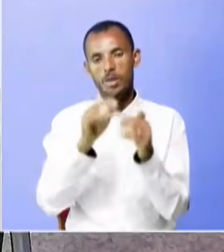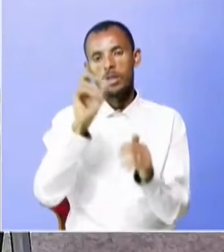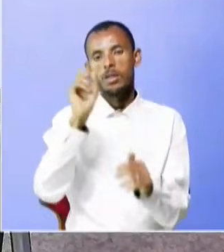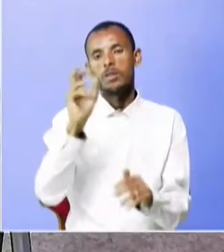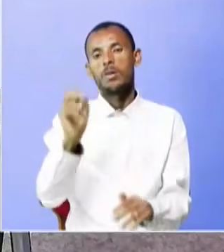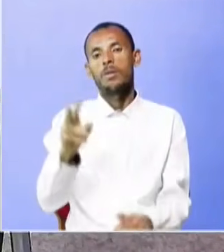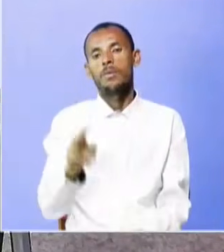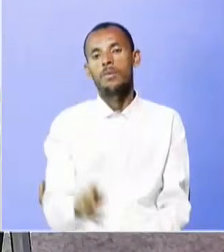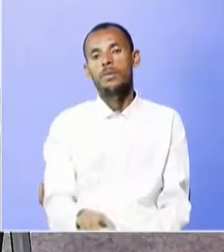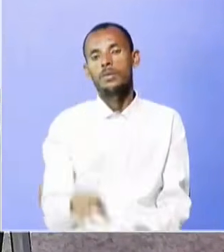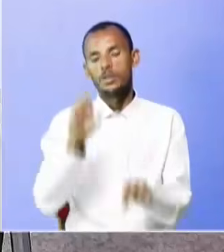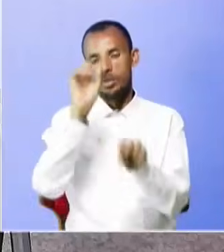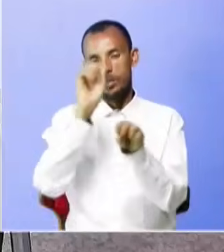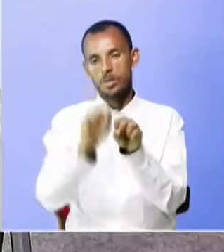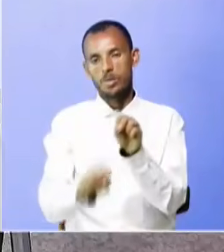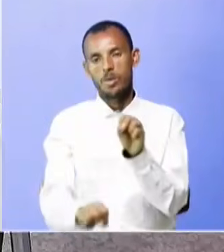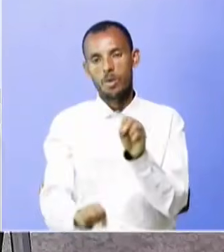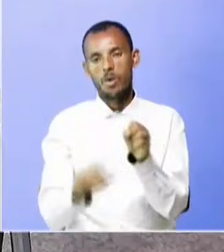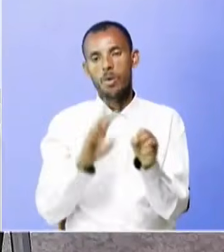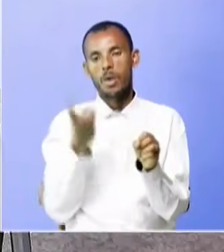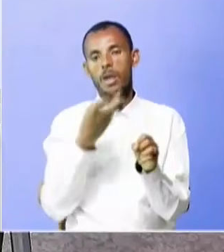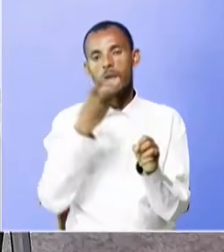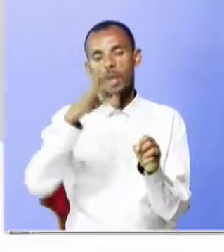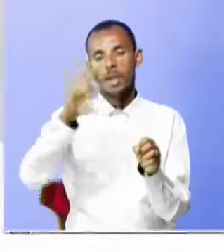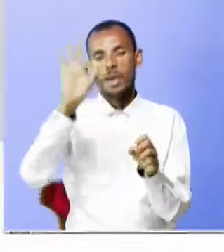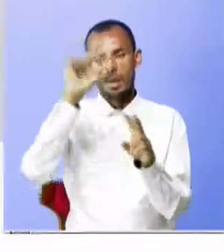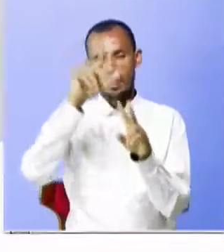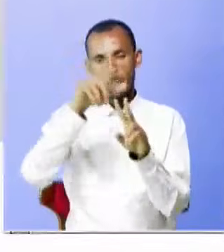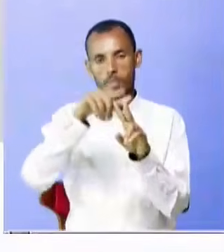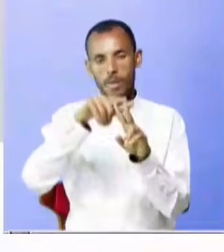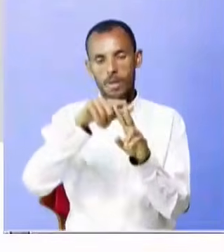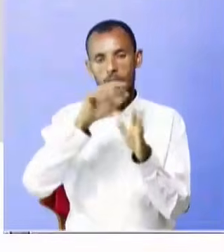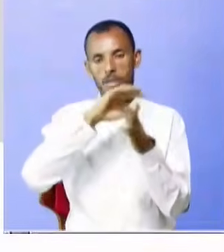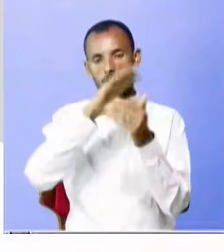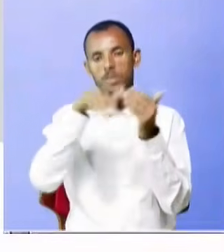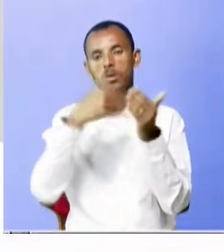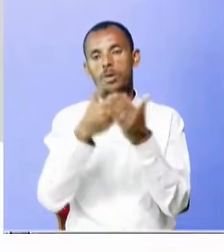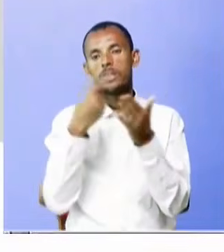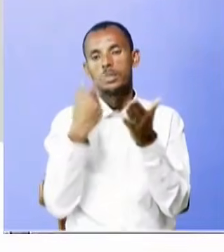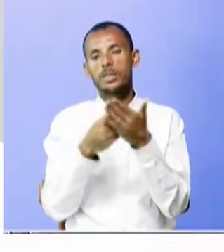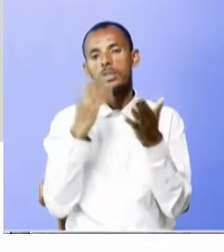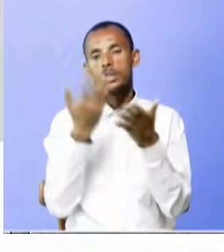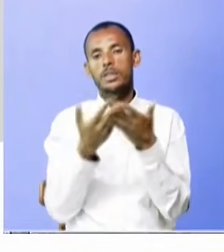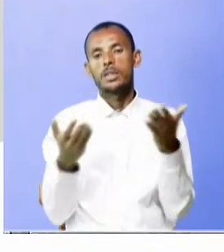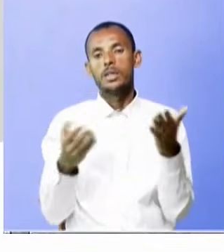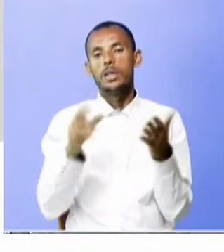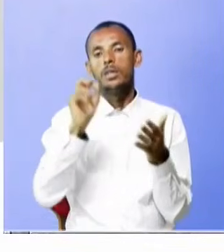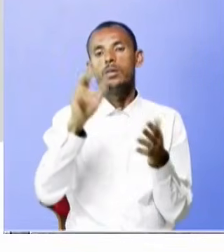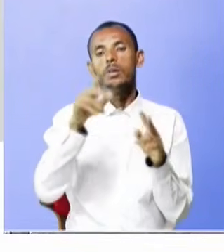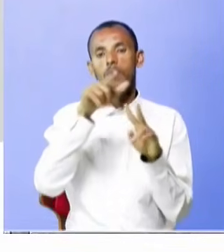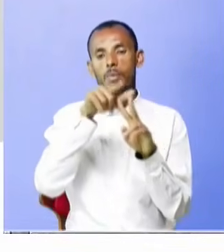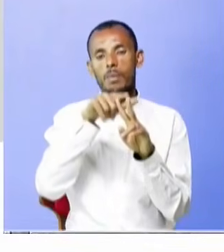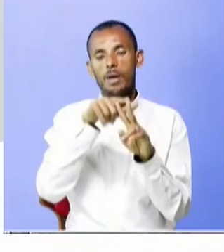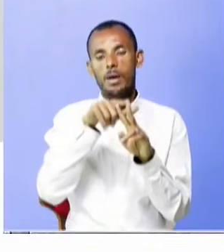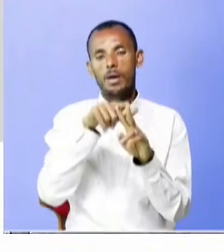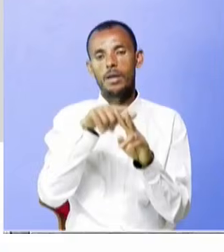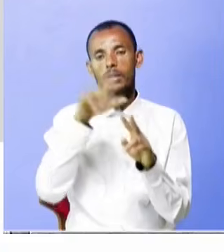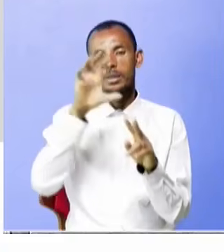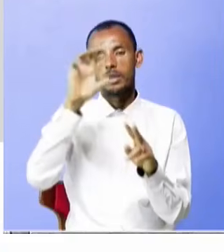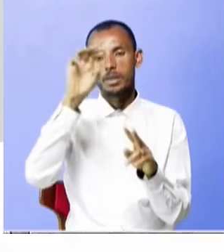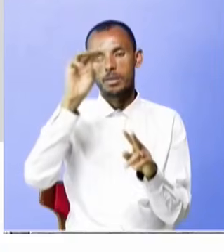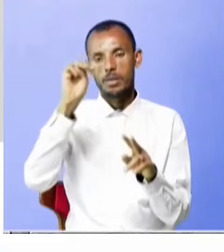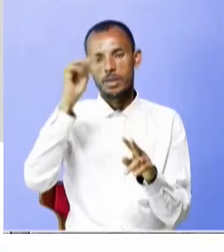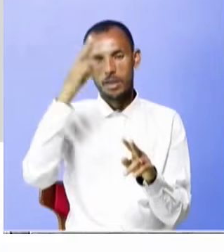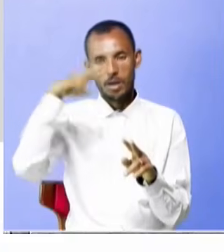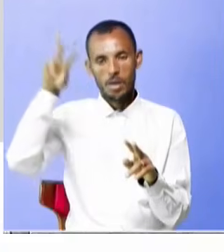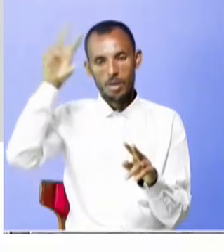12. So we have also pi, so the whole this thing becomes 12 pi centimeter